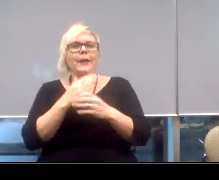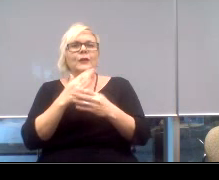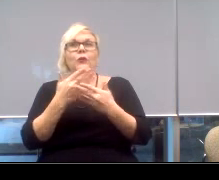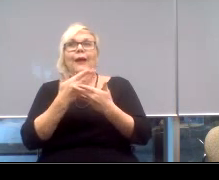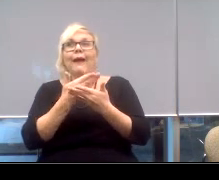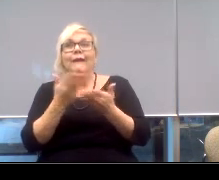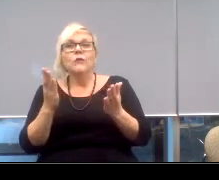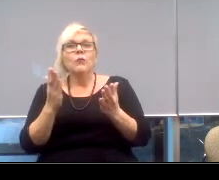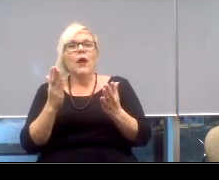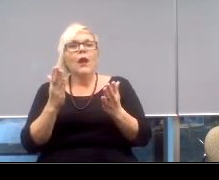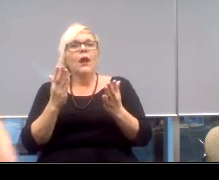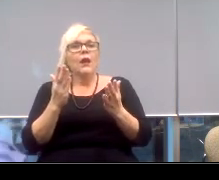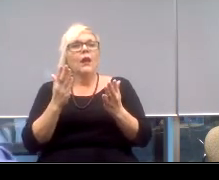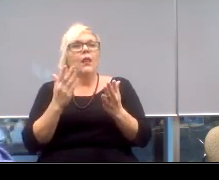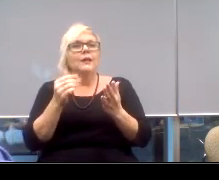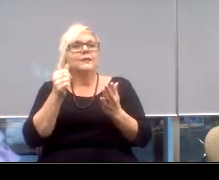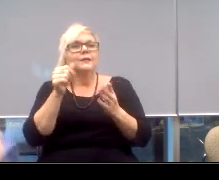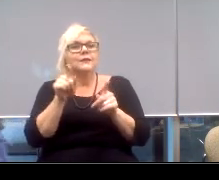level.